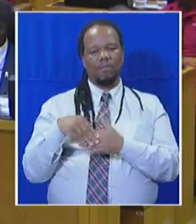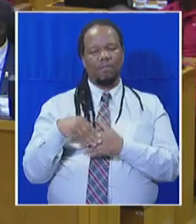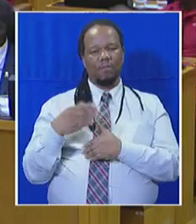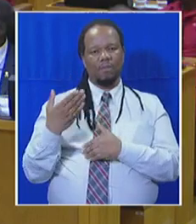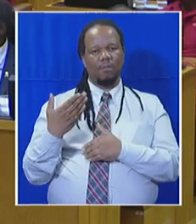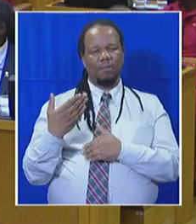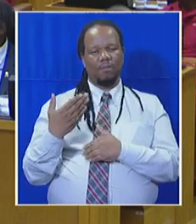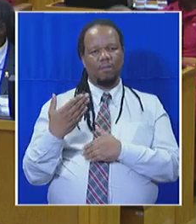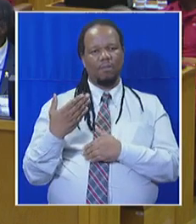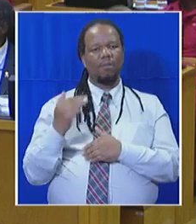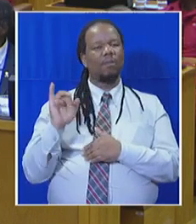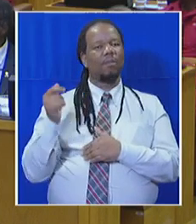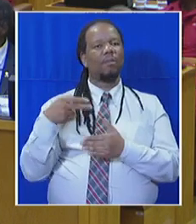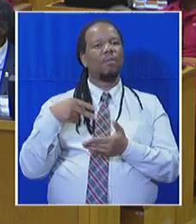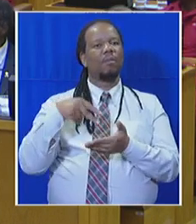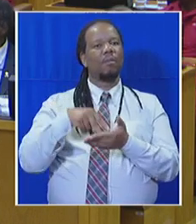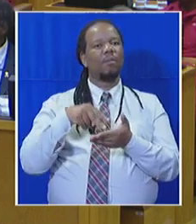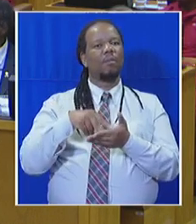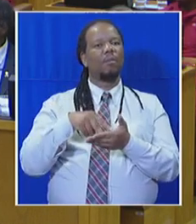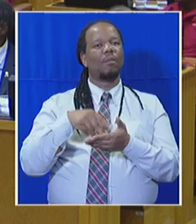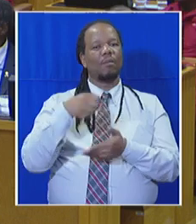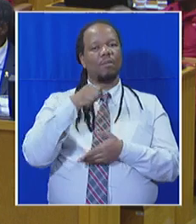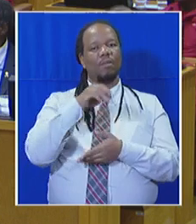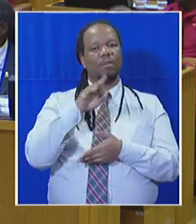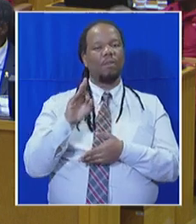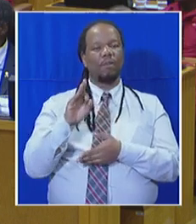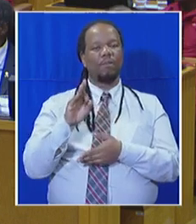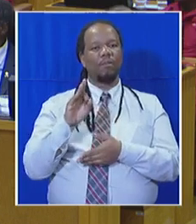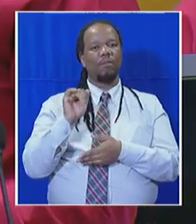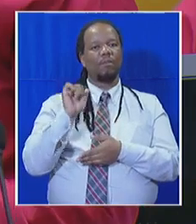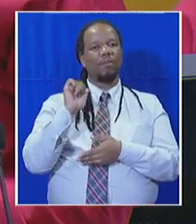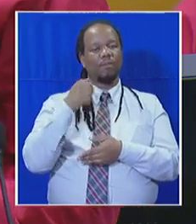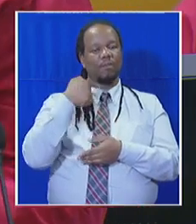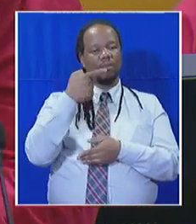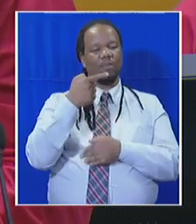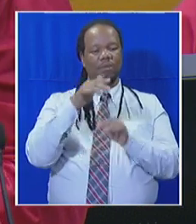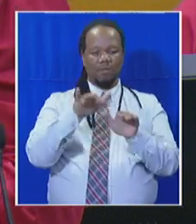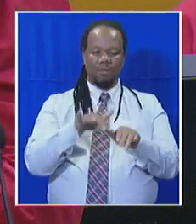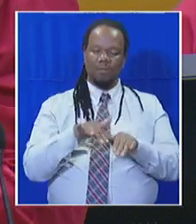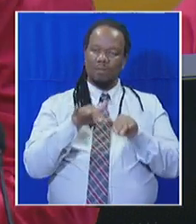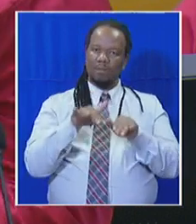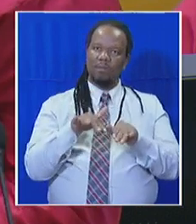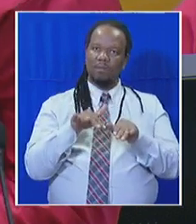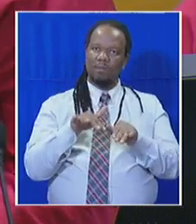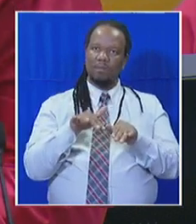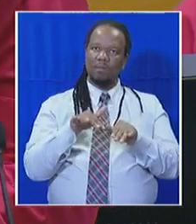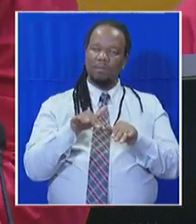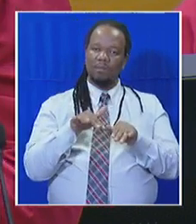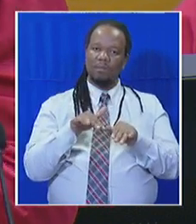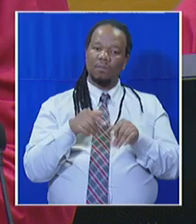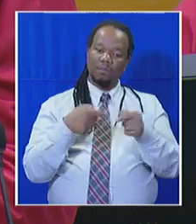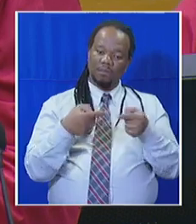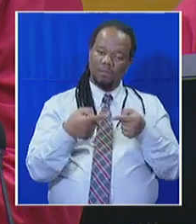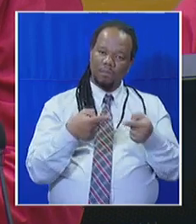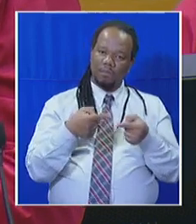I rise on behalf of the EFF that in its next sitting, the House debates